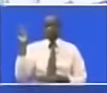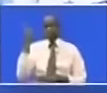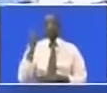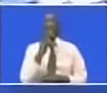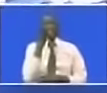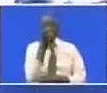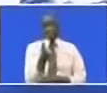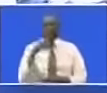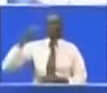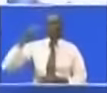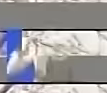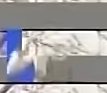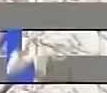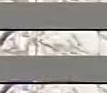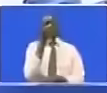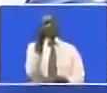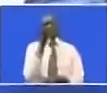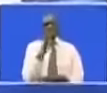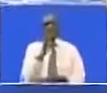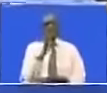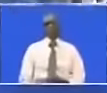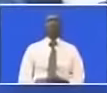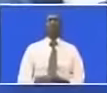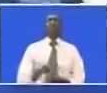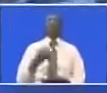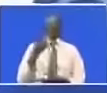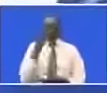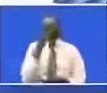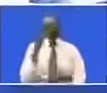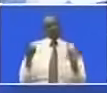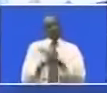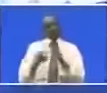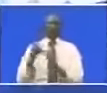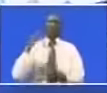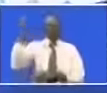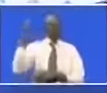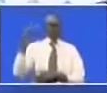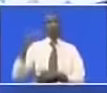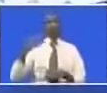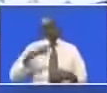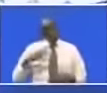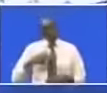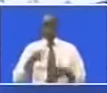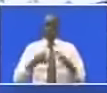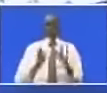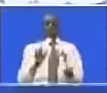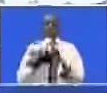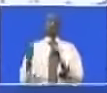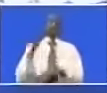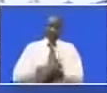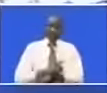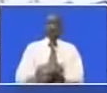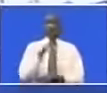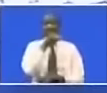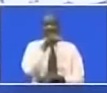Uhuru Kenyatta ni mtu mkubwa sana. Ruto ni mtu mkubwa. Harika wale wamezaliwa siku moja na